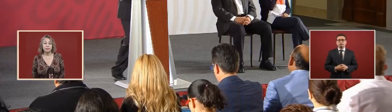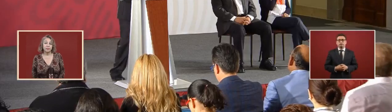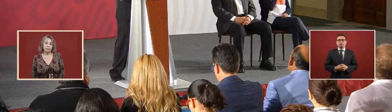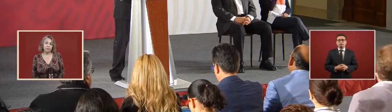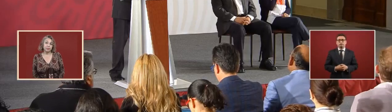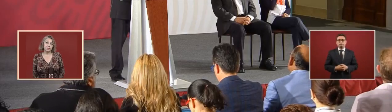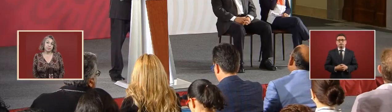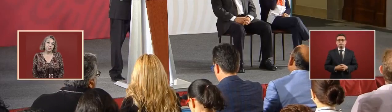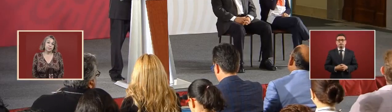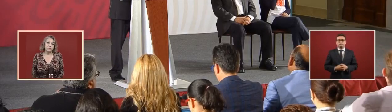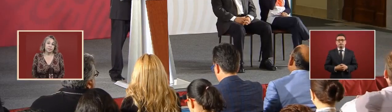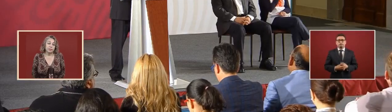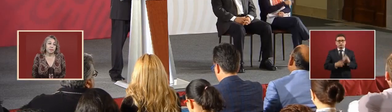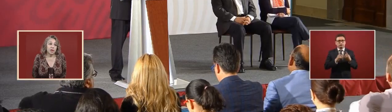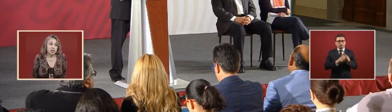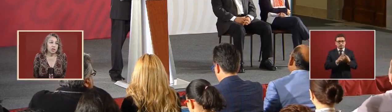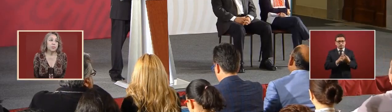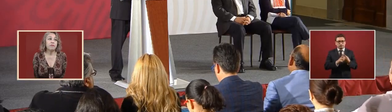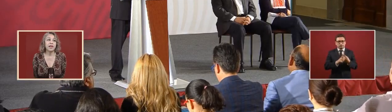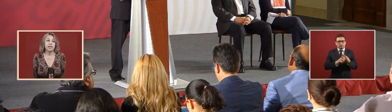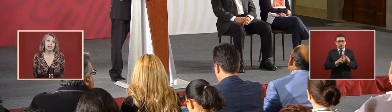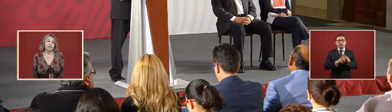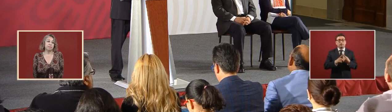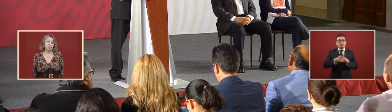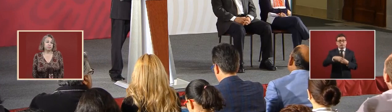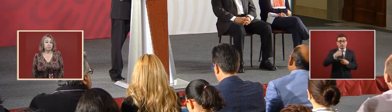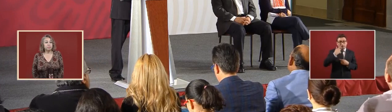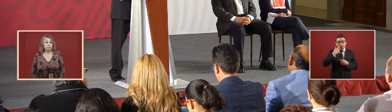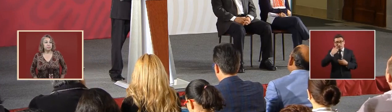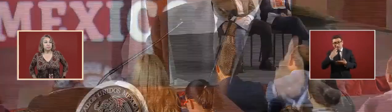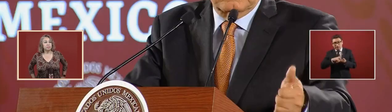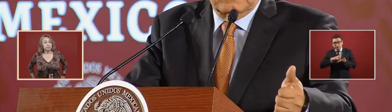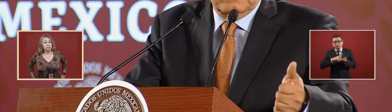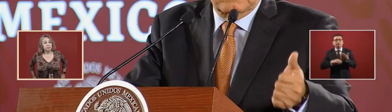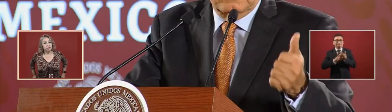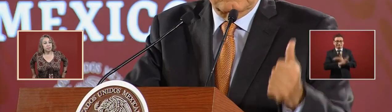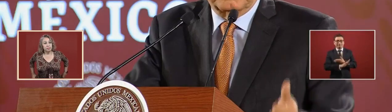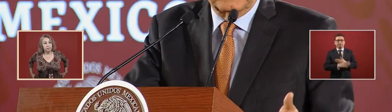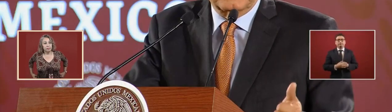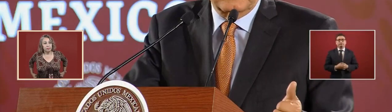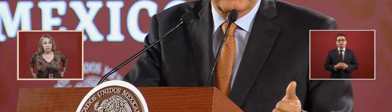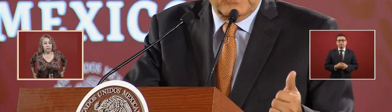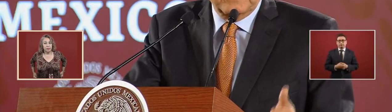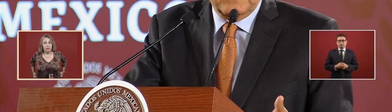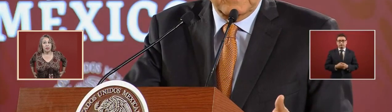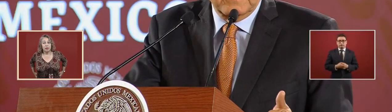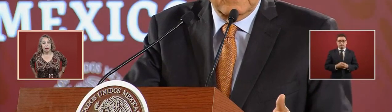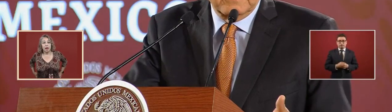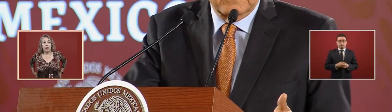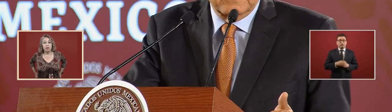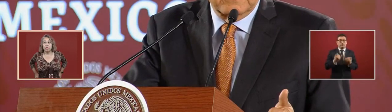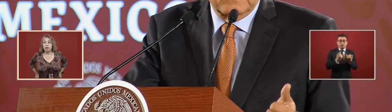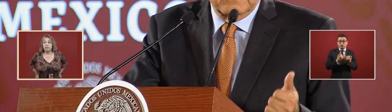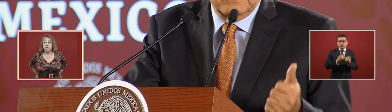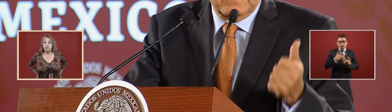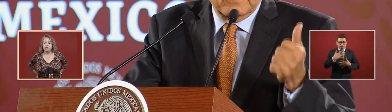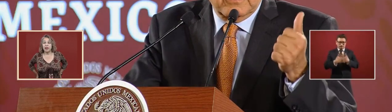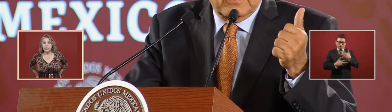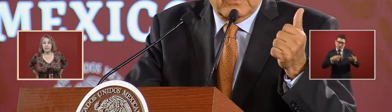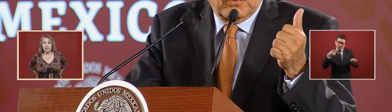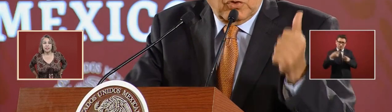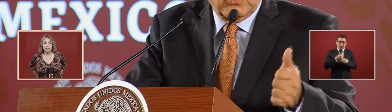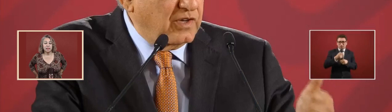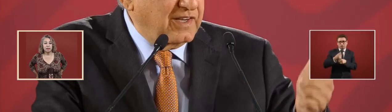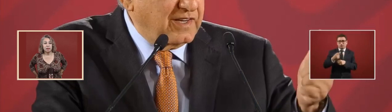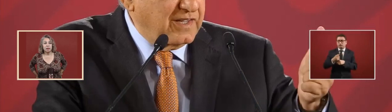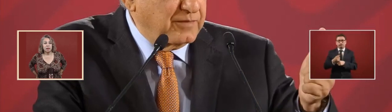el prevenir to prevent frente a la violencia. In front of